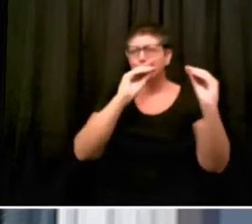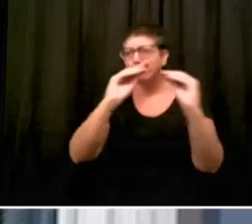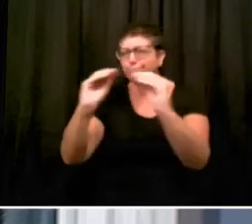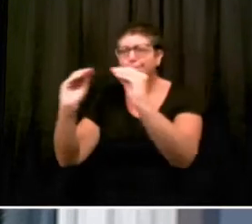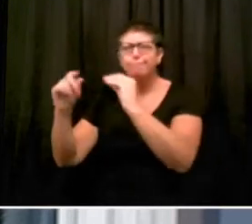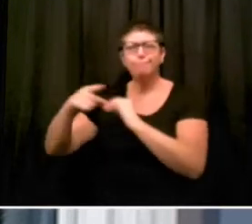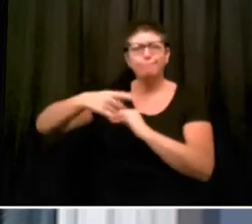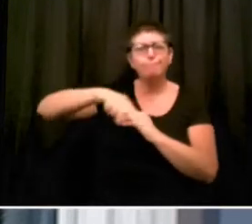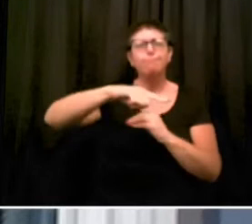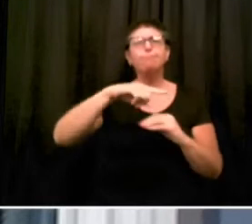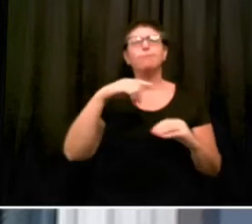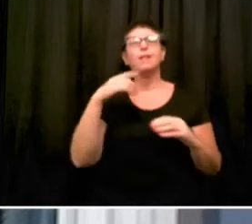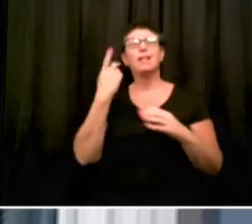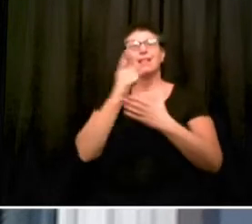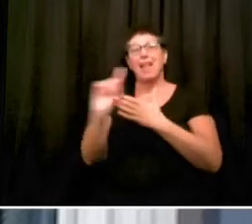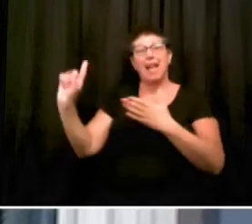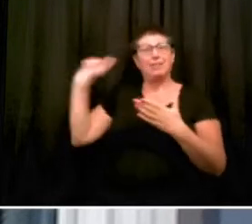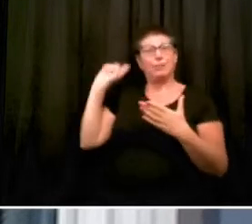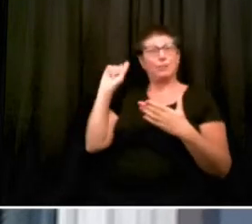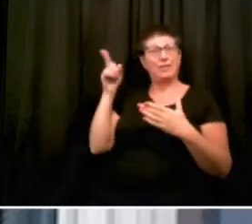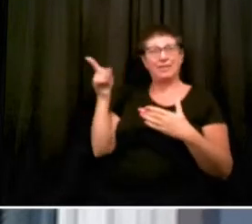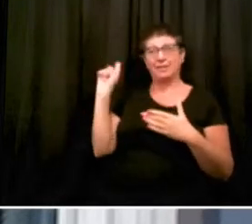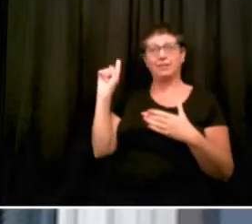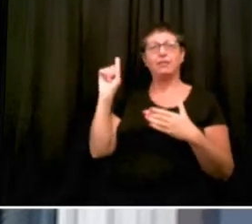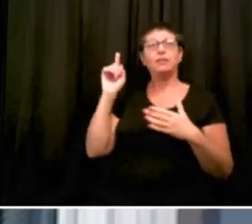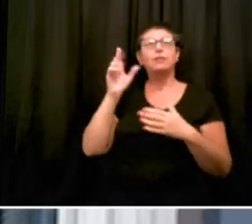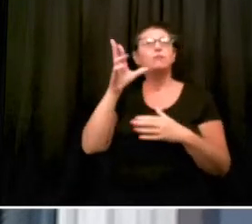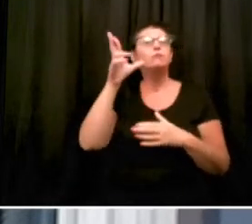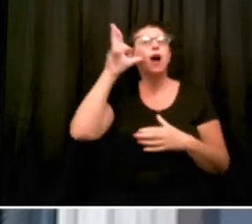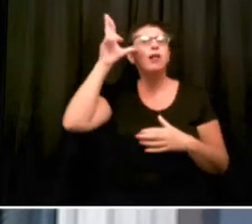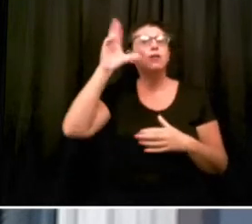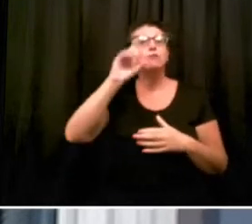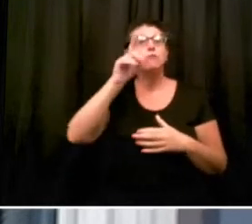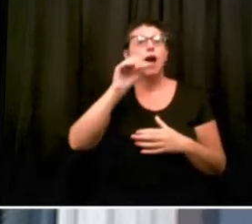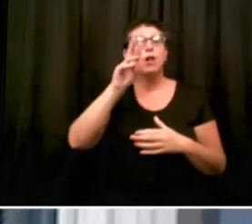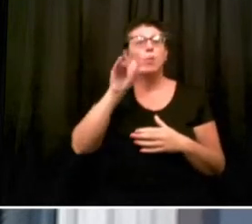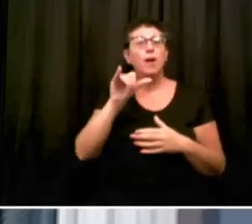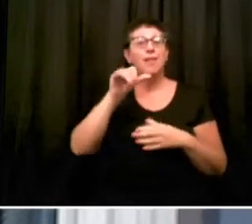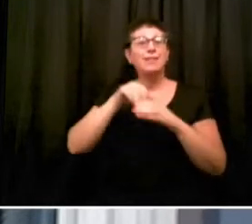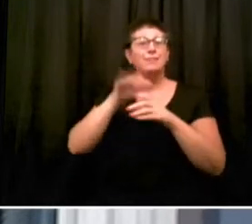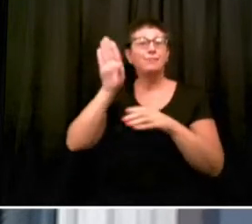Rockaway Colts, a program that doesn't get enough attention, but